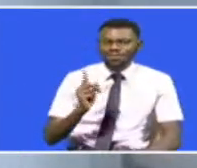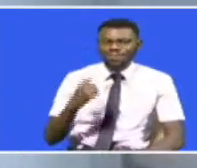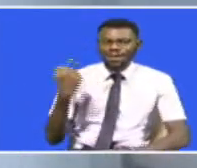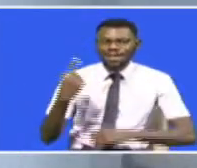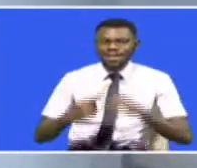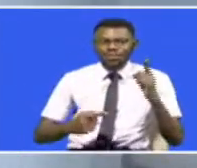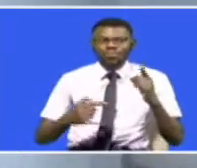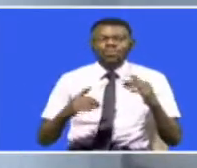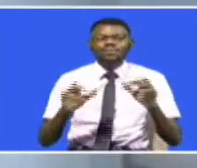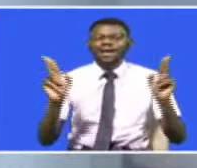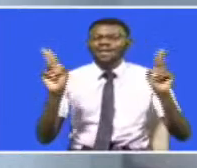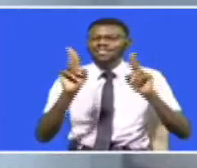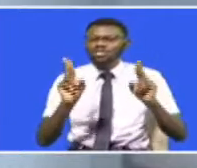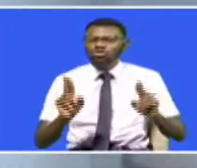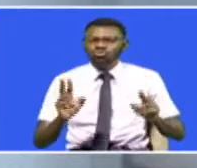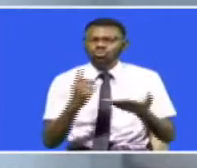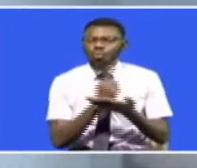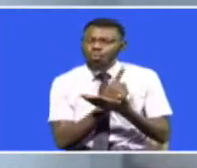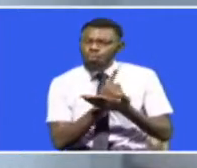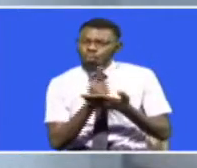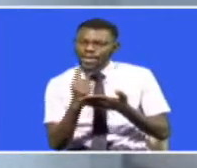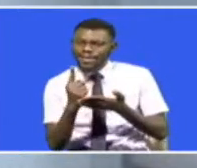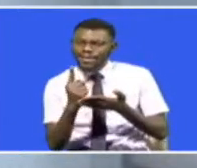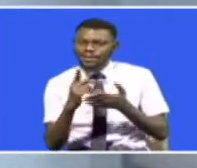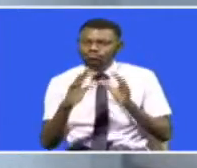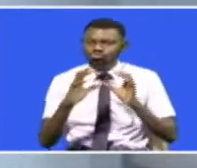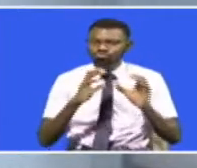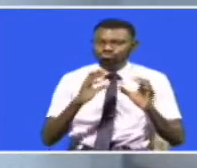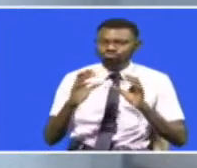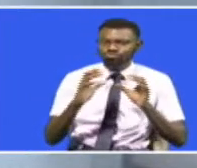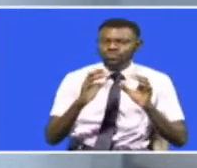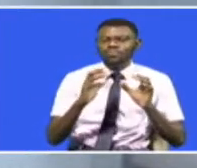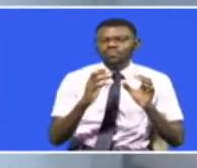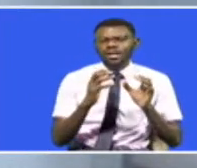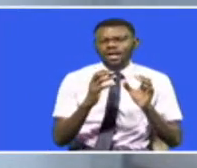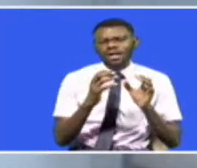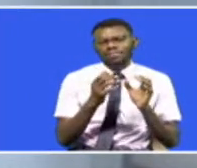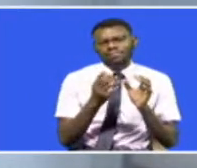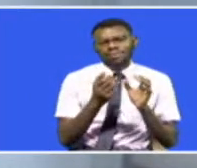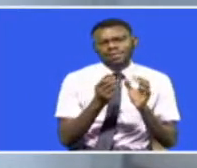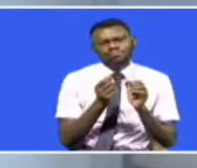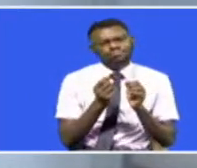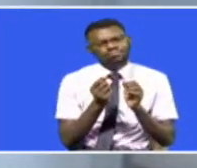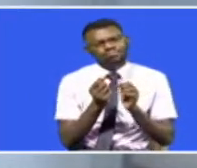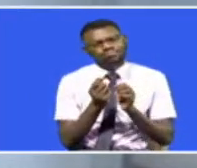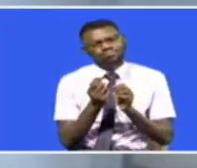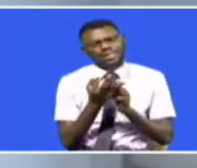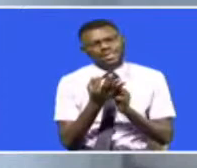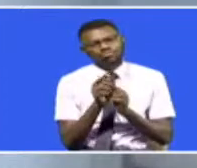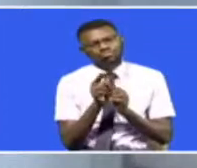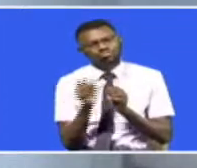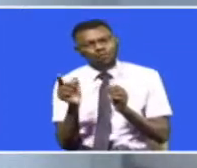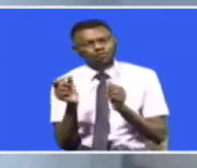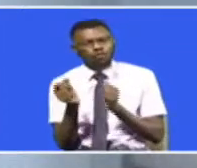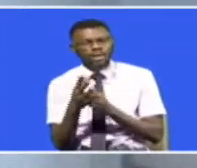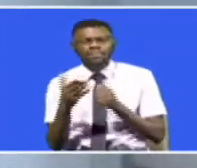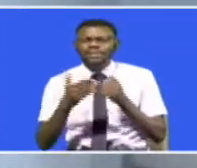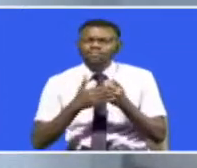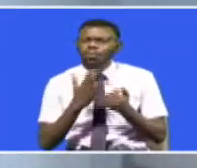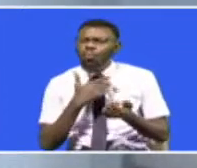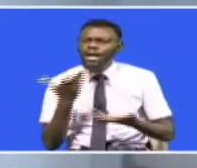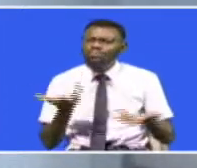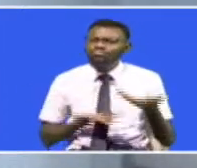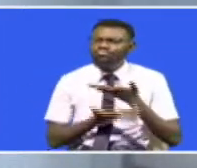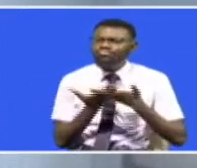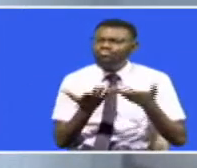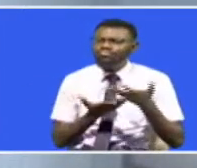International Telecommunication Week that's set to take place until the 14th of September to deliberate on how best to bridge the digital gap in